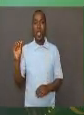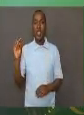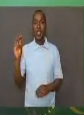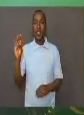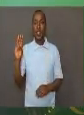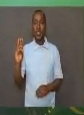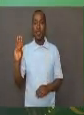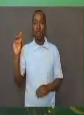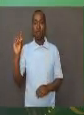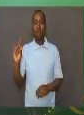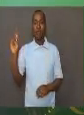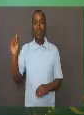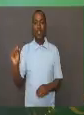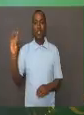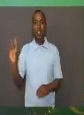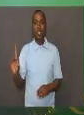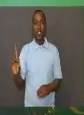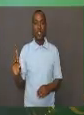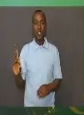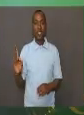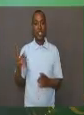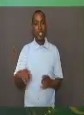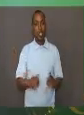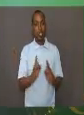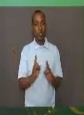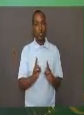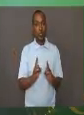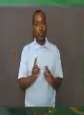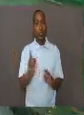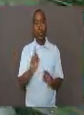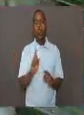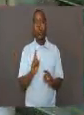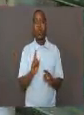aseptic technique would be flame sterilization.